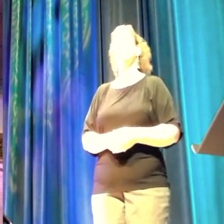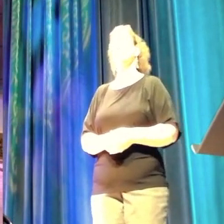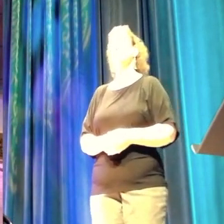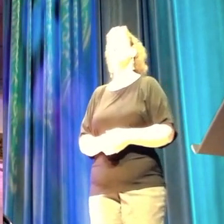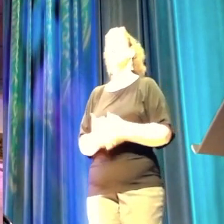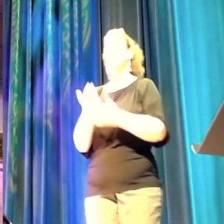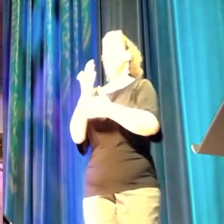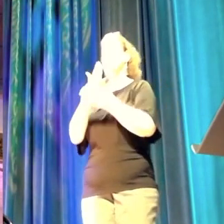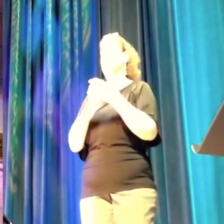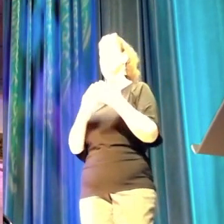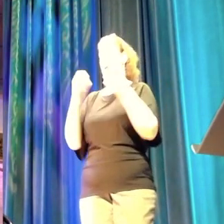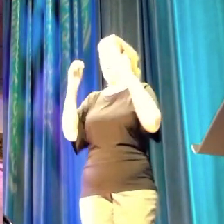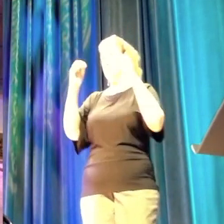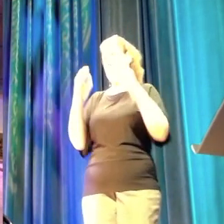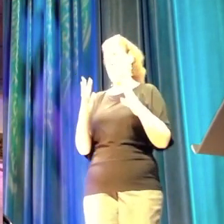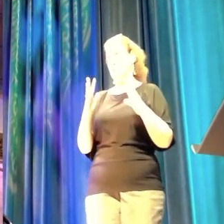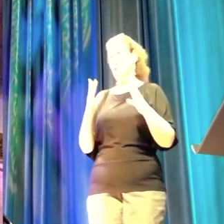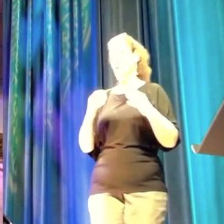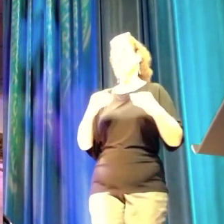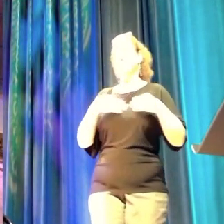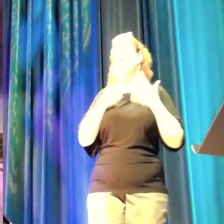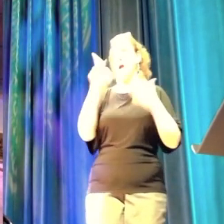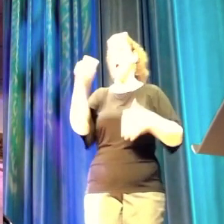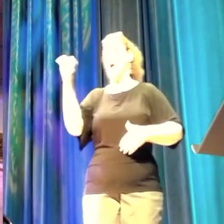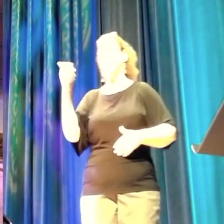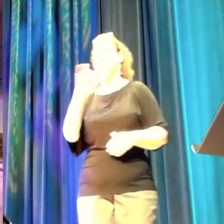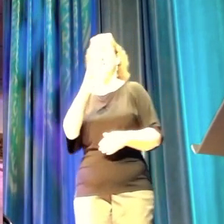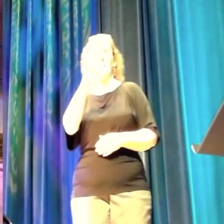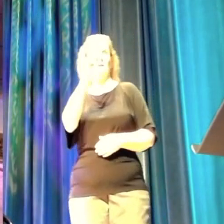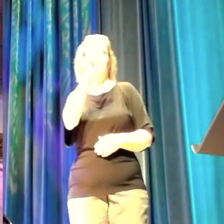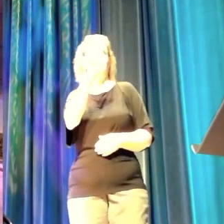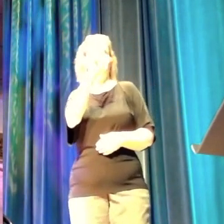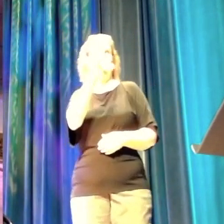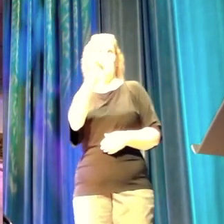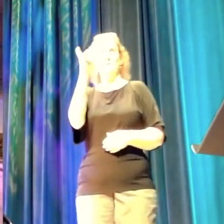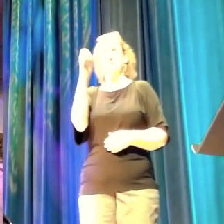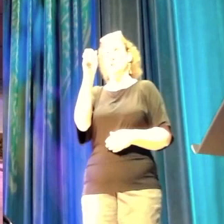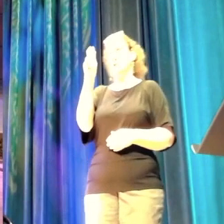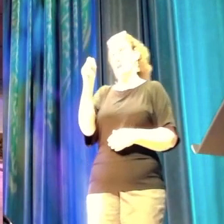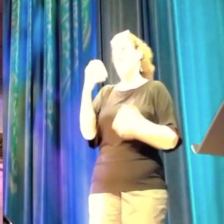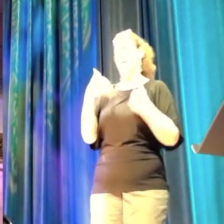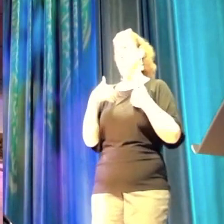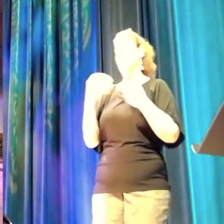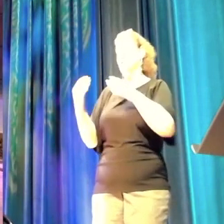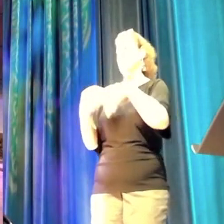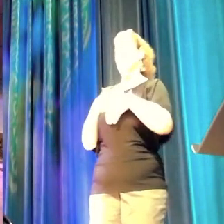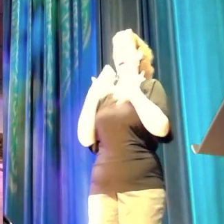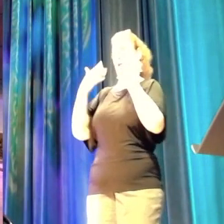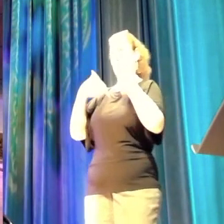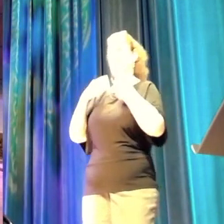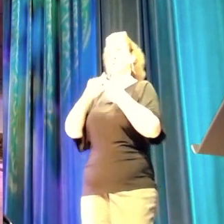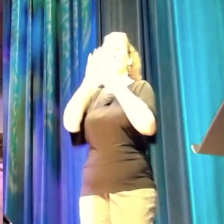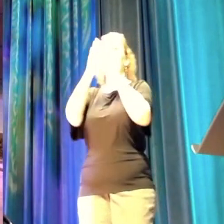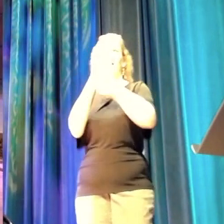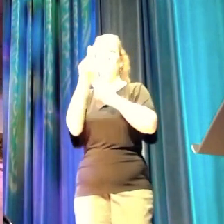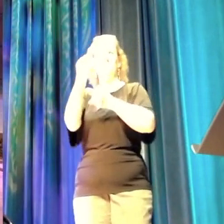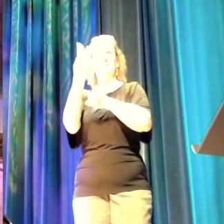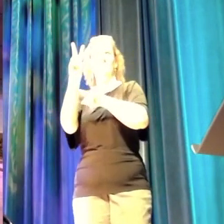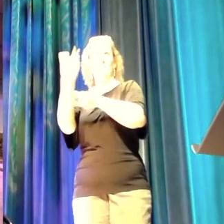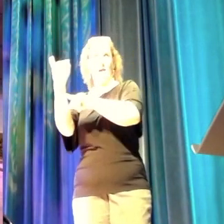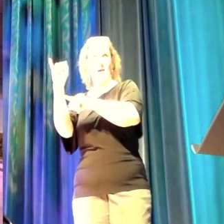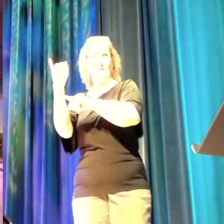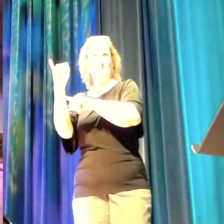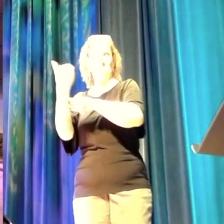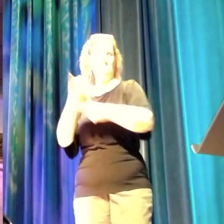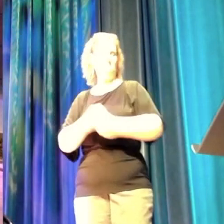Some teachers inspire others like Mary Jean has, and she inspired me to become a TDI.